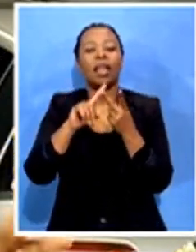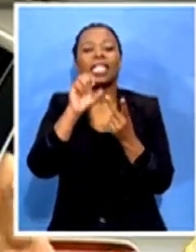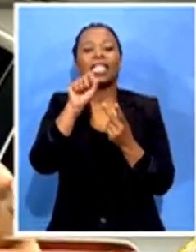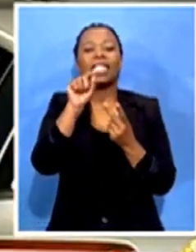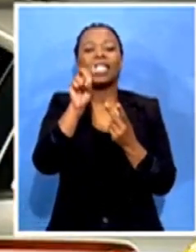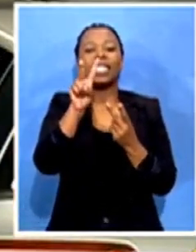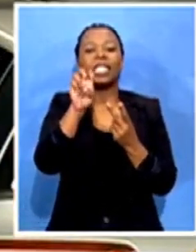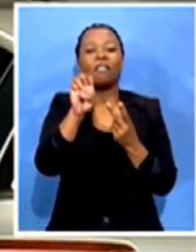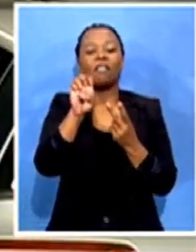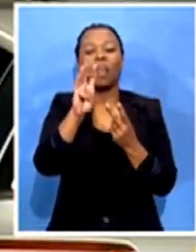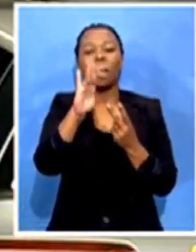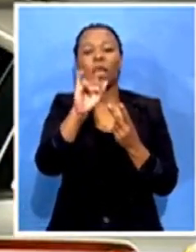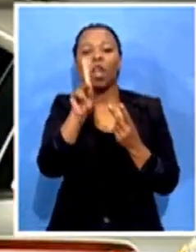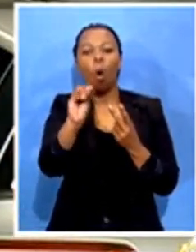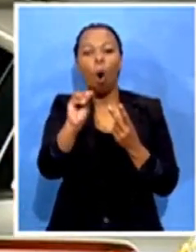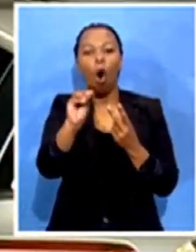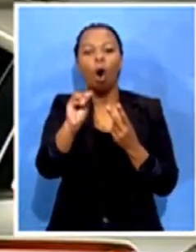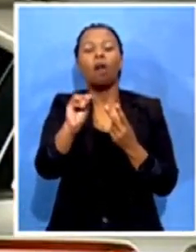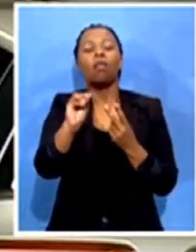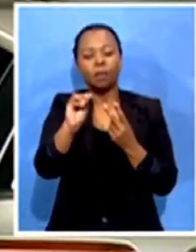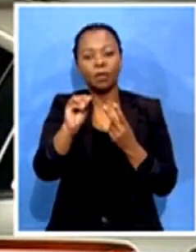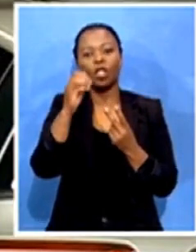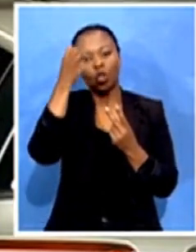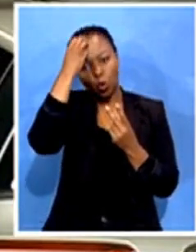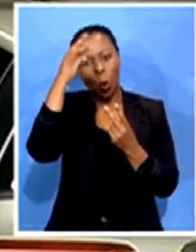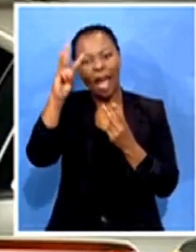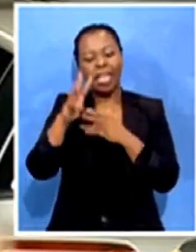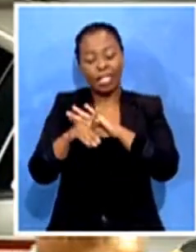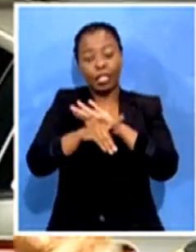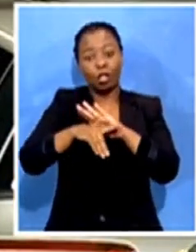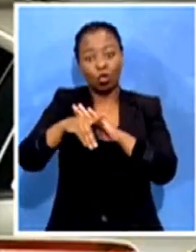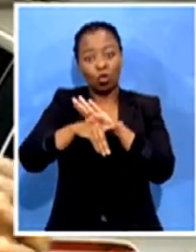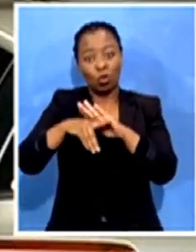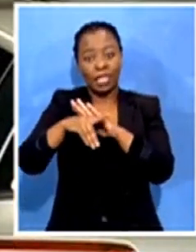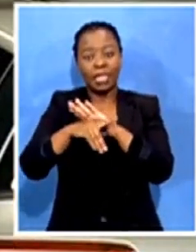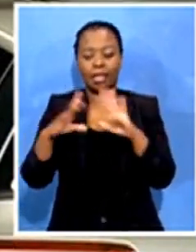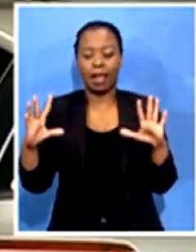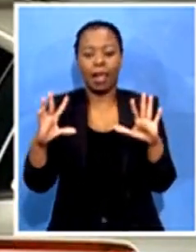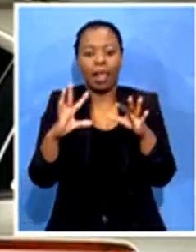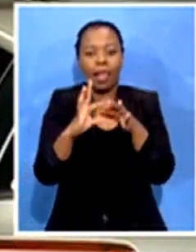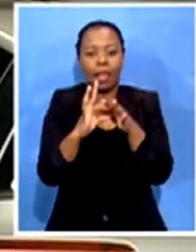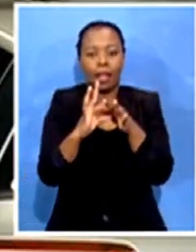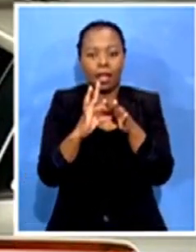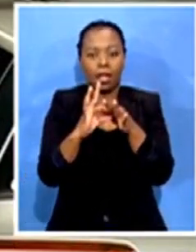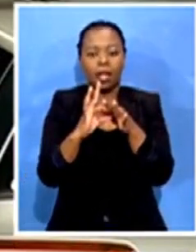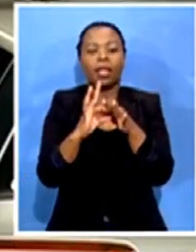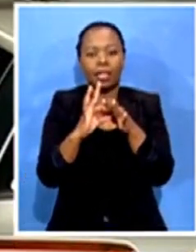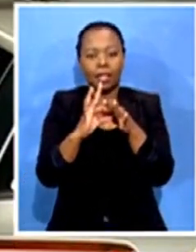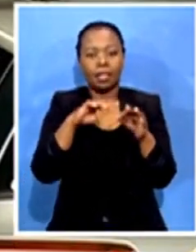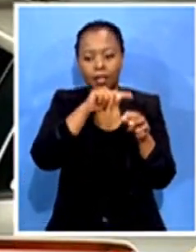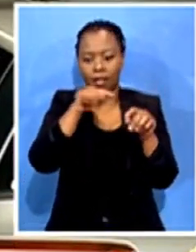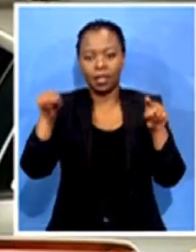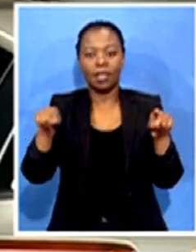Tshwane District Hospital that is linked to Steve Biko, which was a mother and child. It has